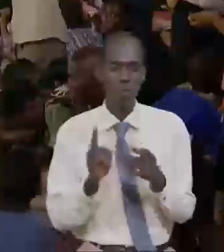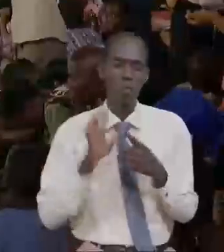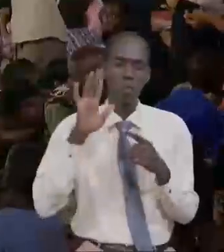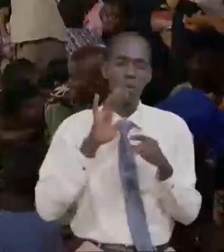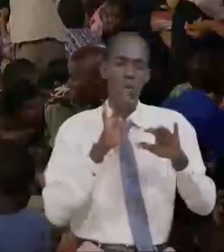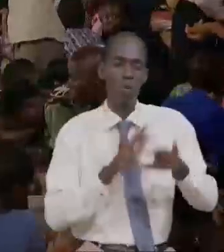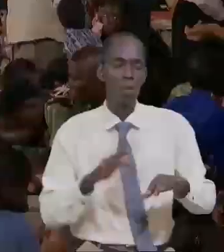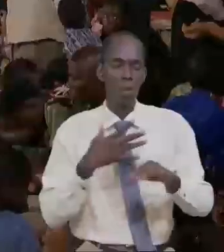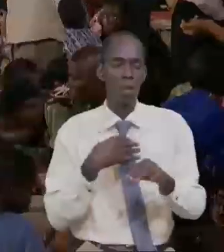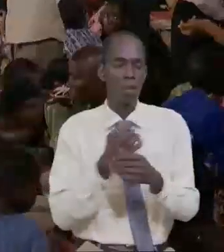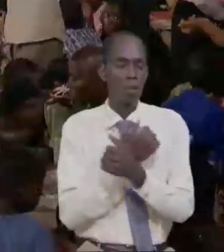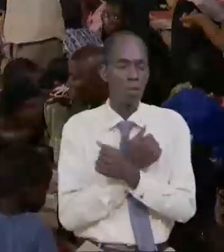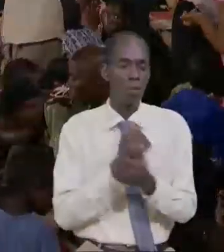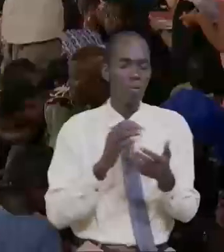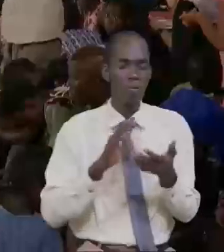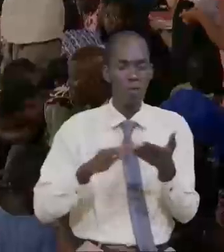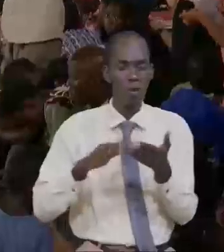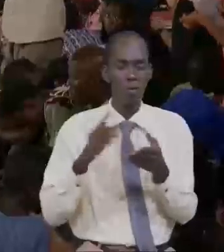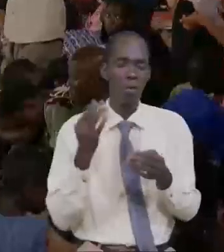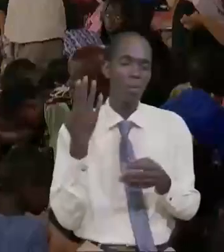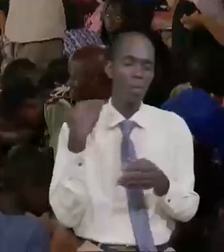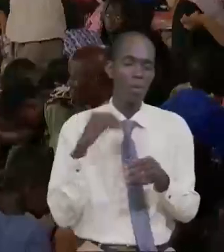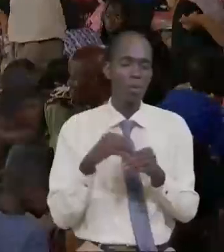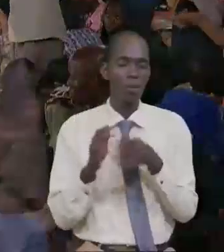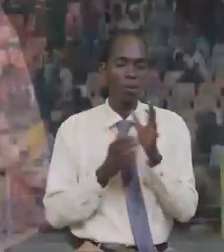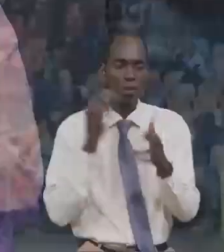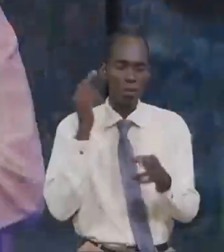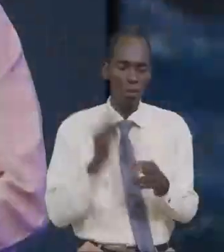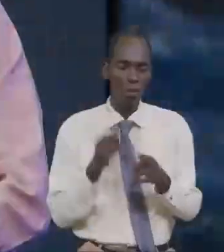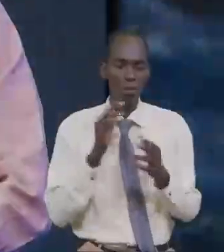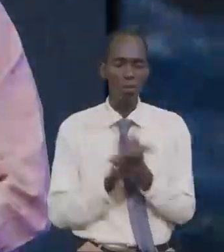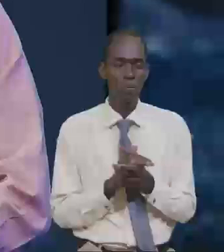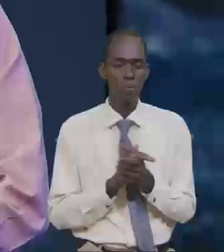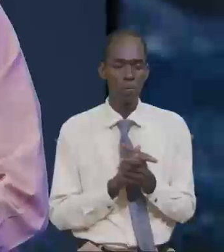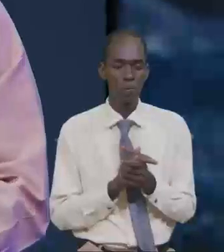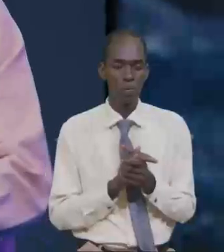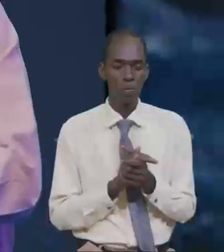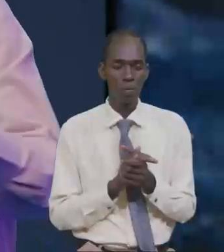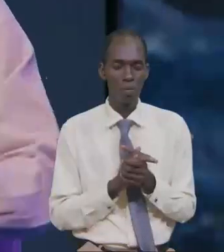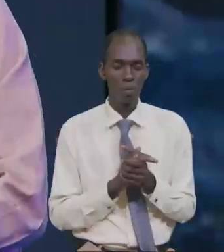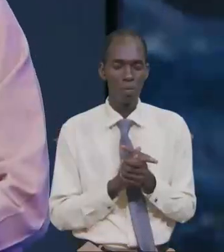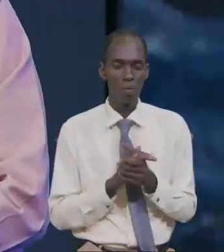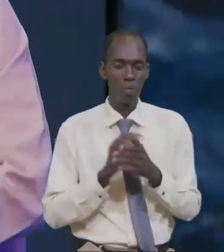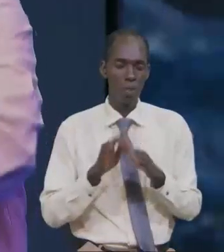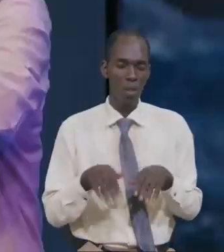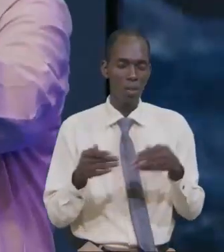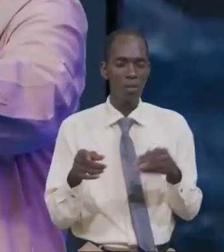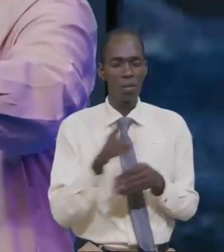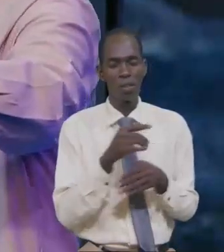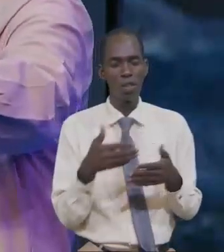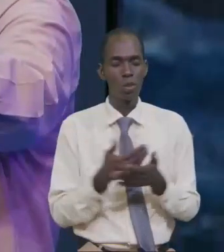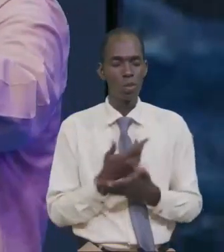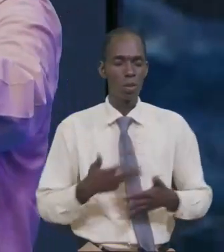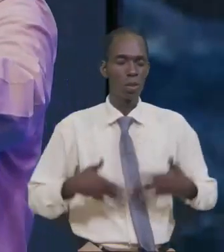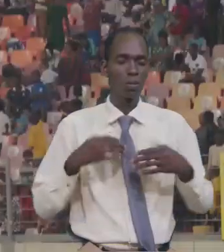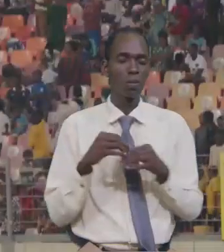Give them new life, a new start, a new faith, a new personality,